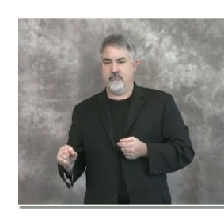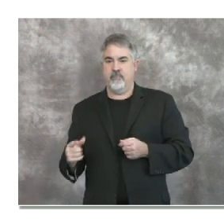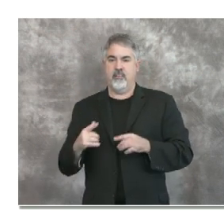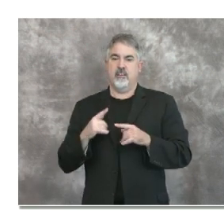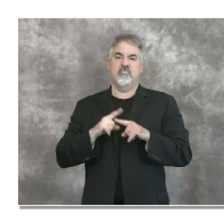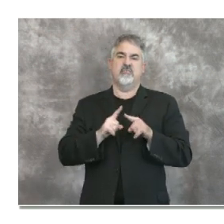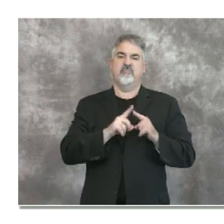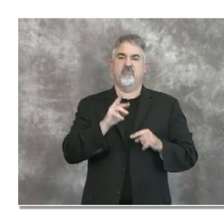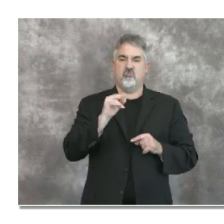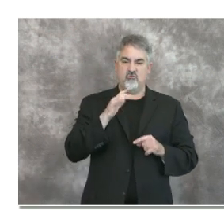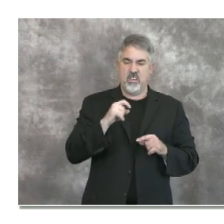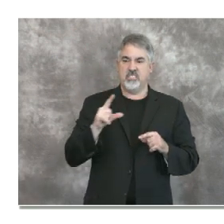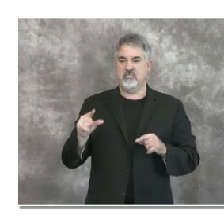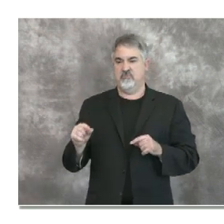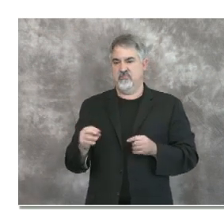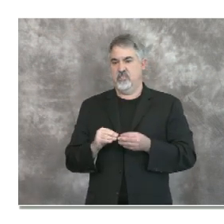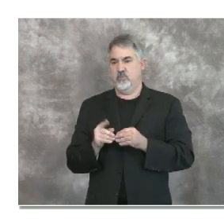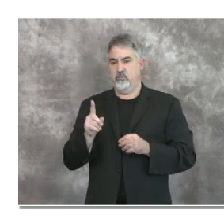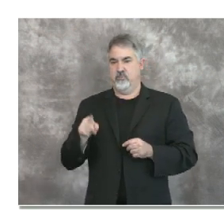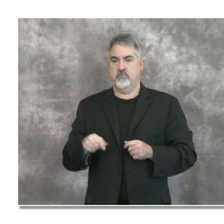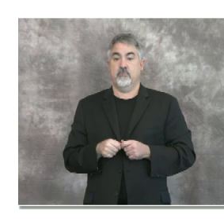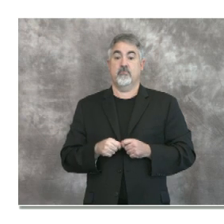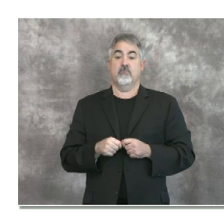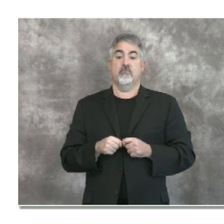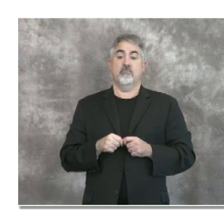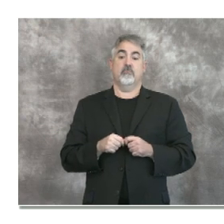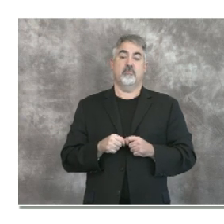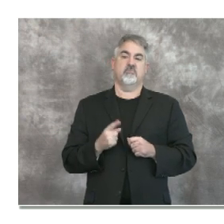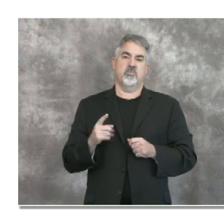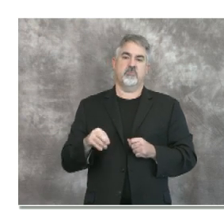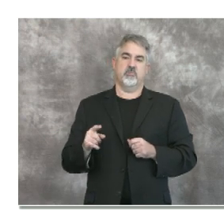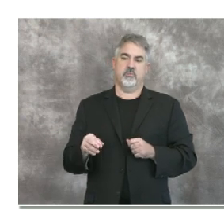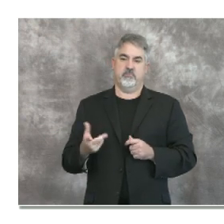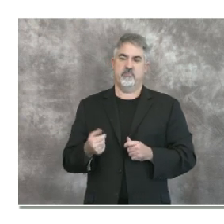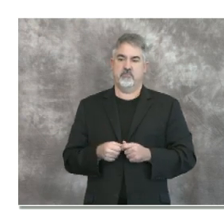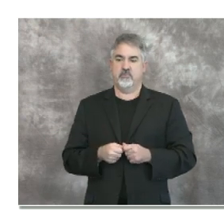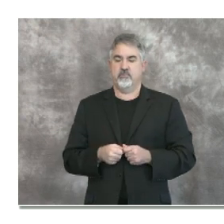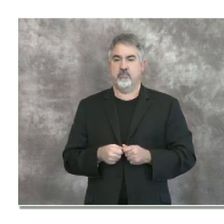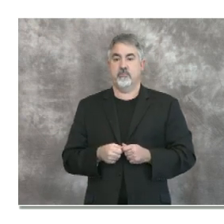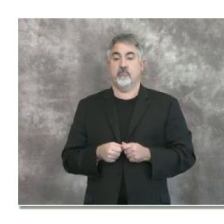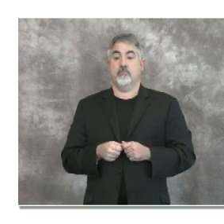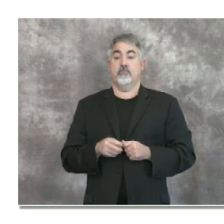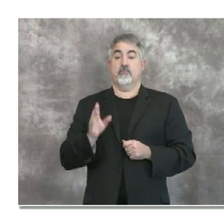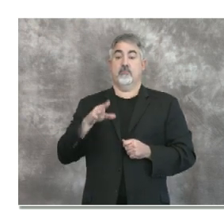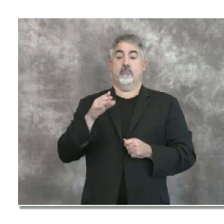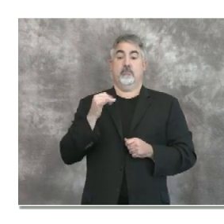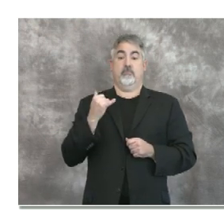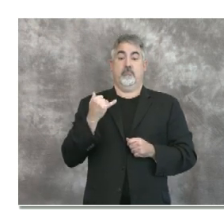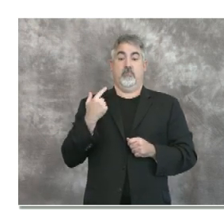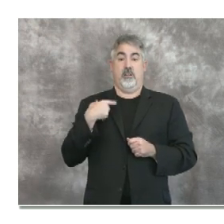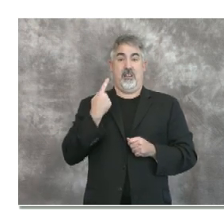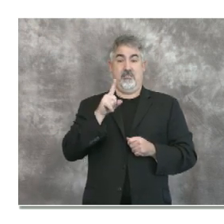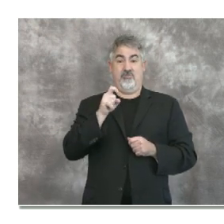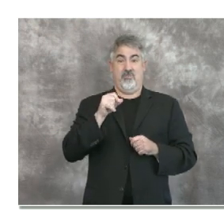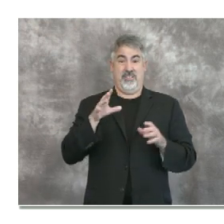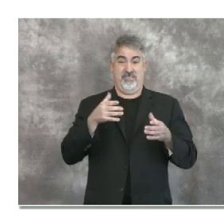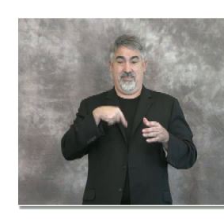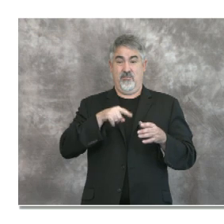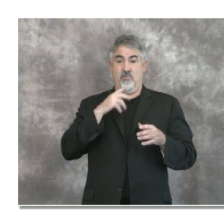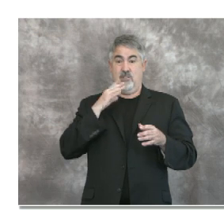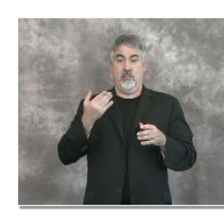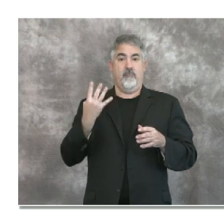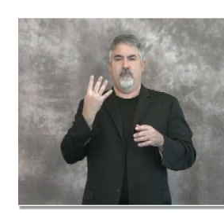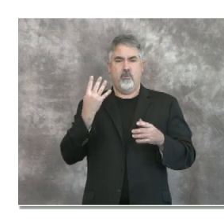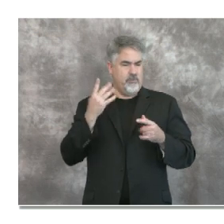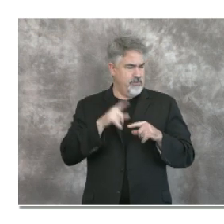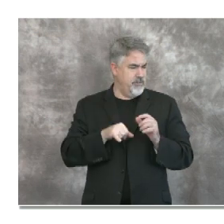races, which each is 1% of the total. 4, again, of the 120 deaths had unknown